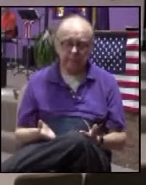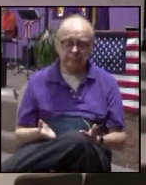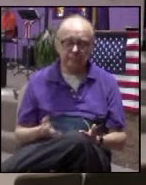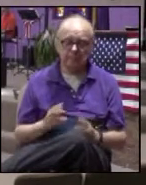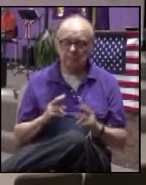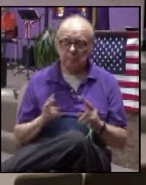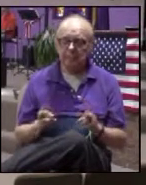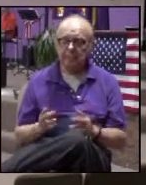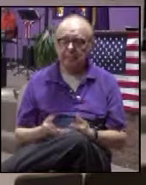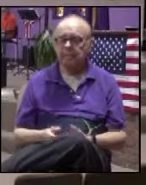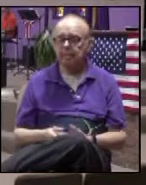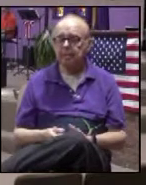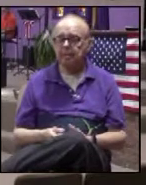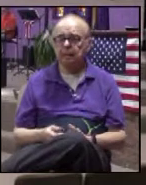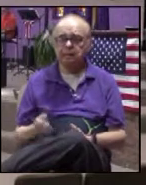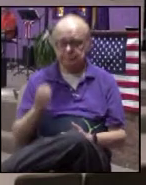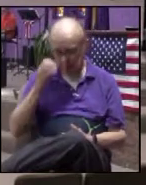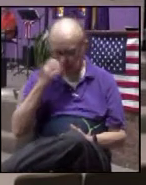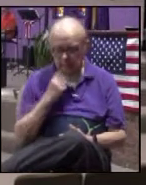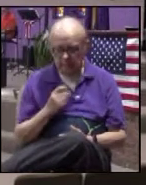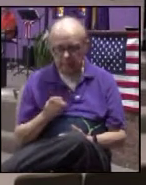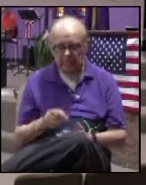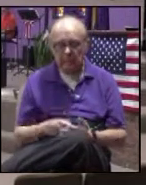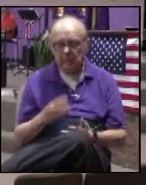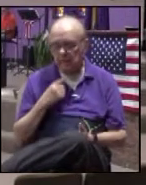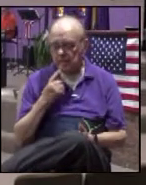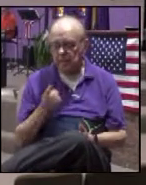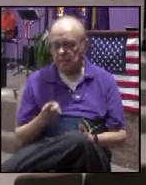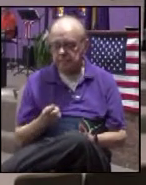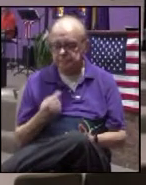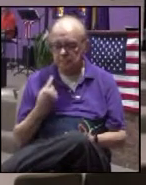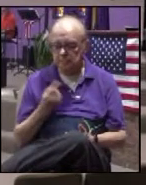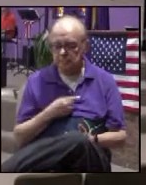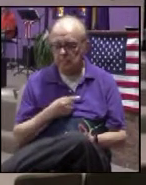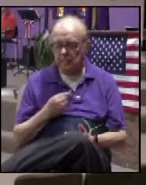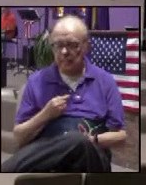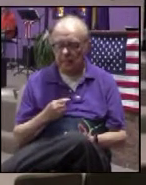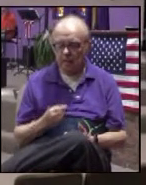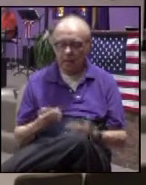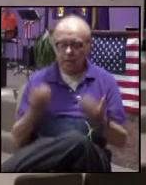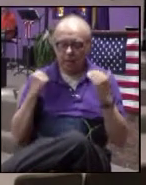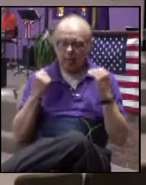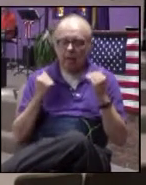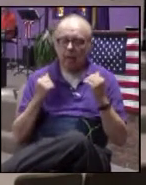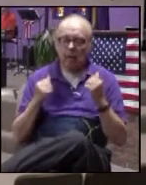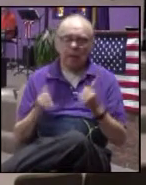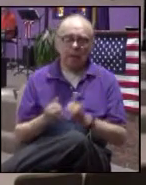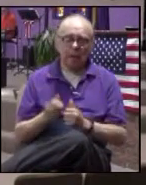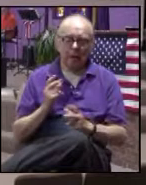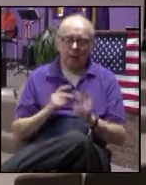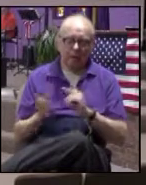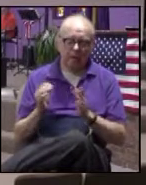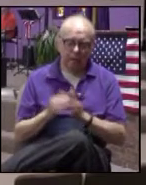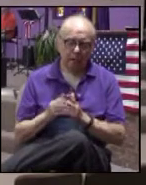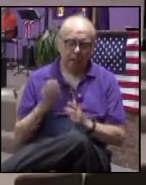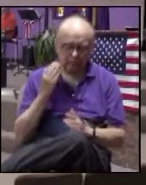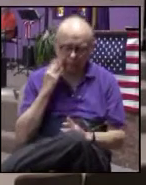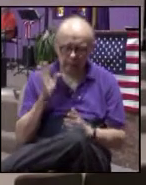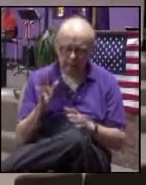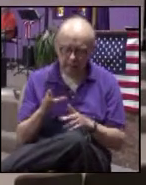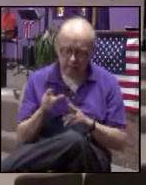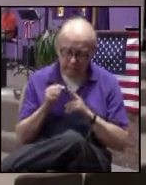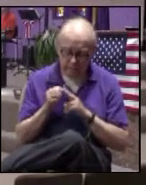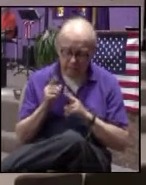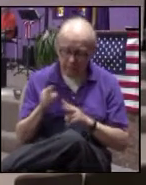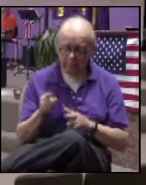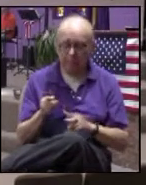here. In Ephesians, in the midst of what it's trying to tell us, is that we can feel overwhelmed by opposition. You can be confident that God chose you. God's going to